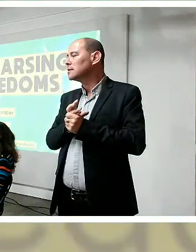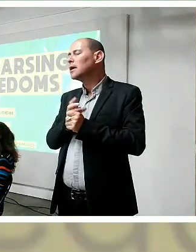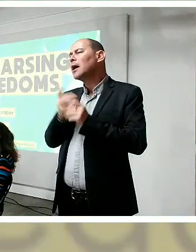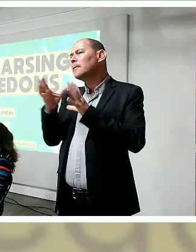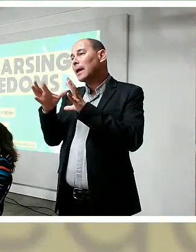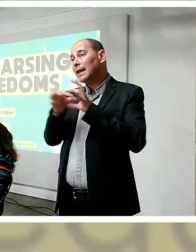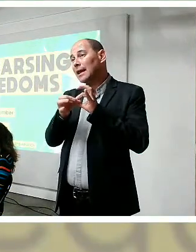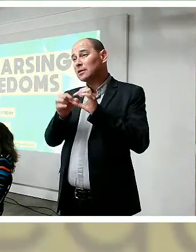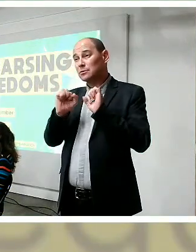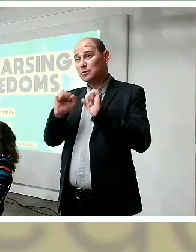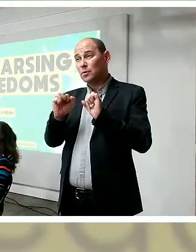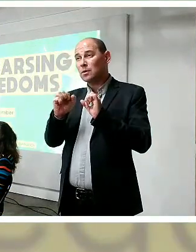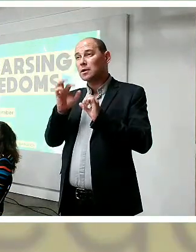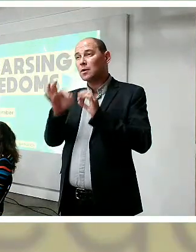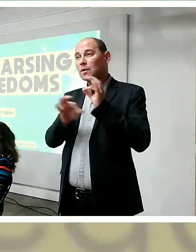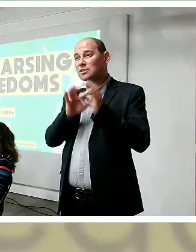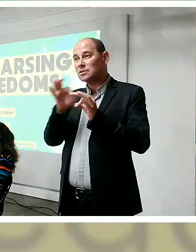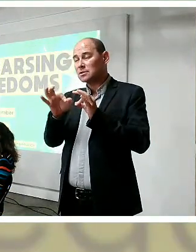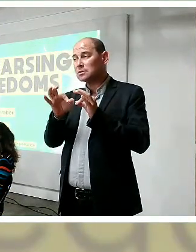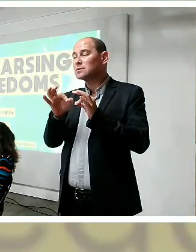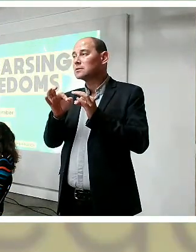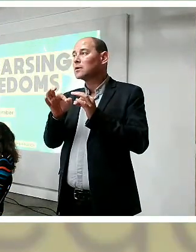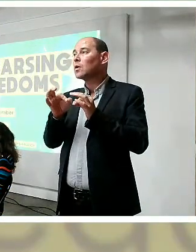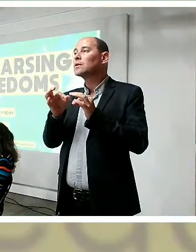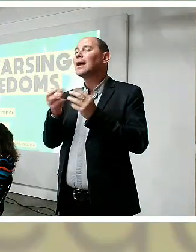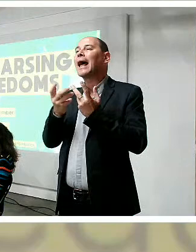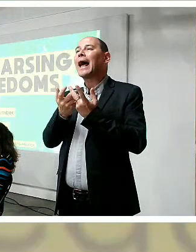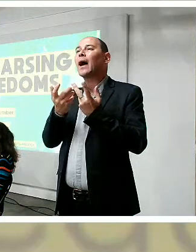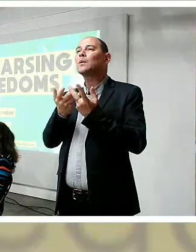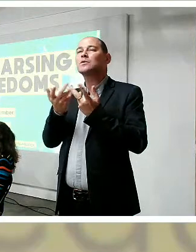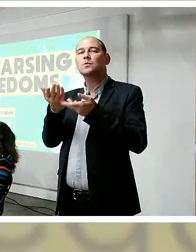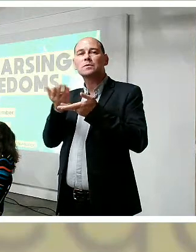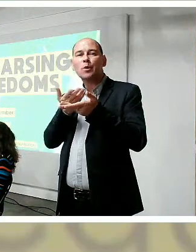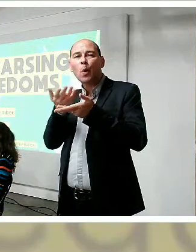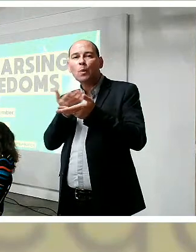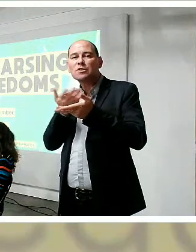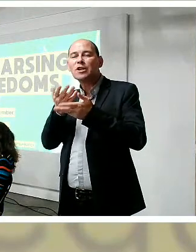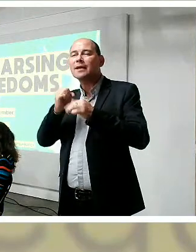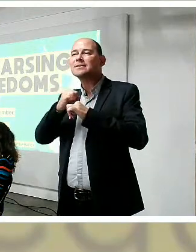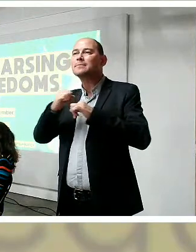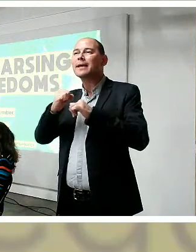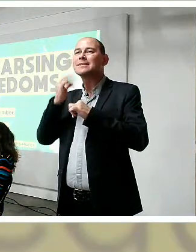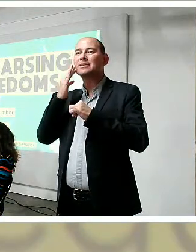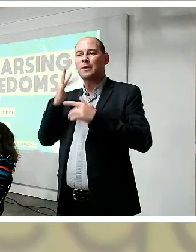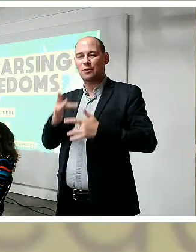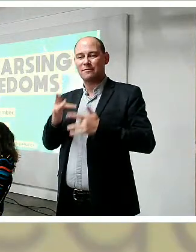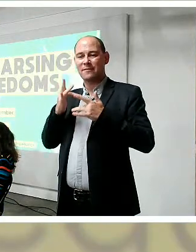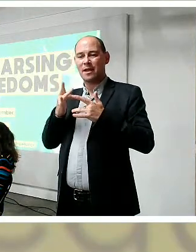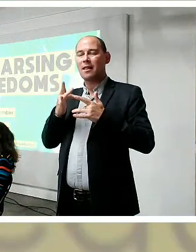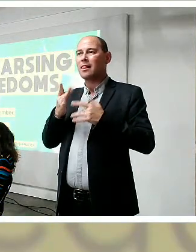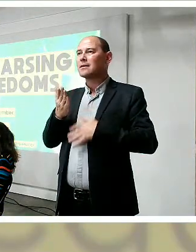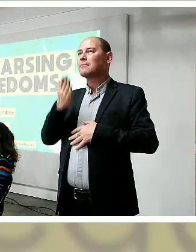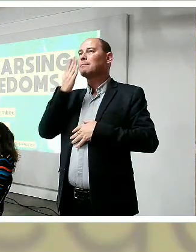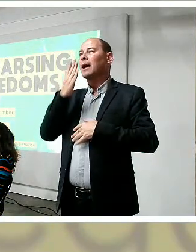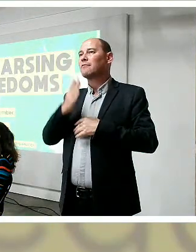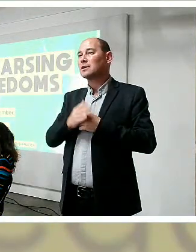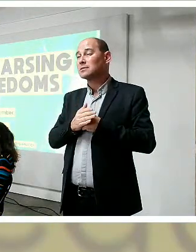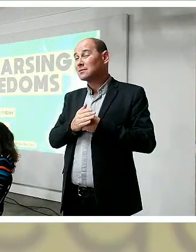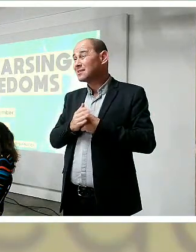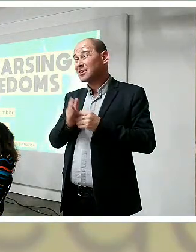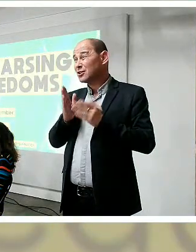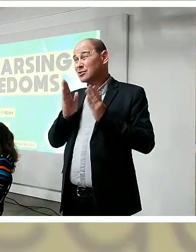which was like, how do you negotiate spaces where you feel embarrassed? I think we have to overcome embarrassment